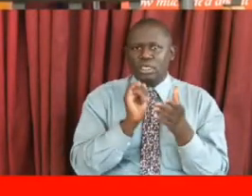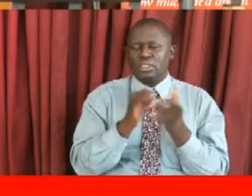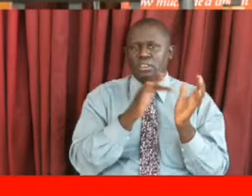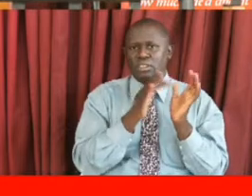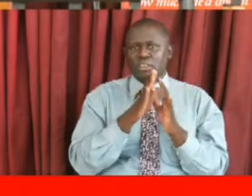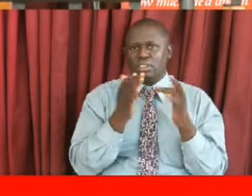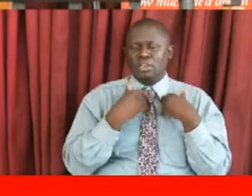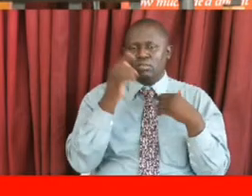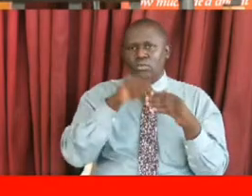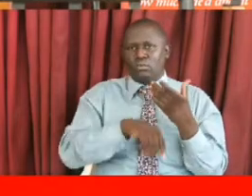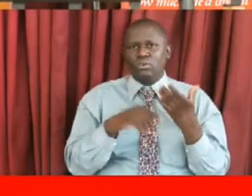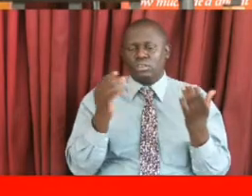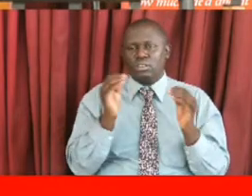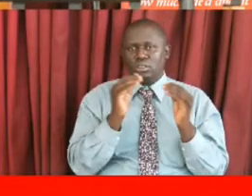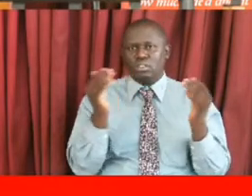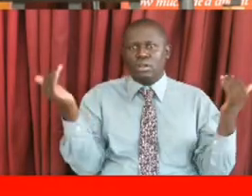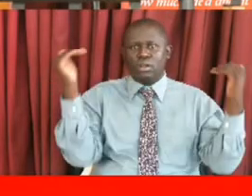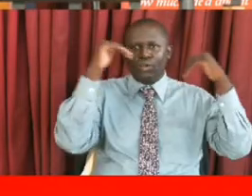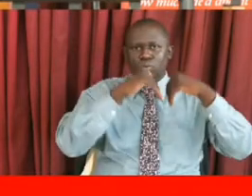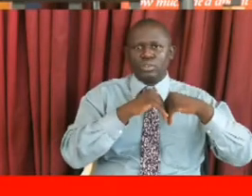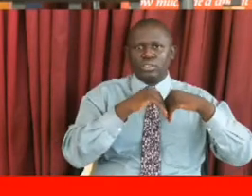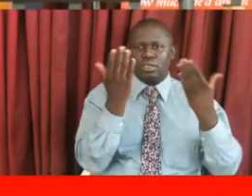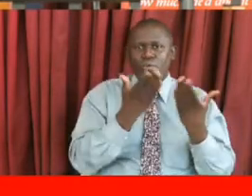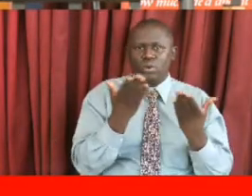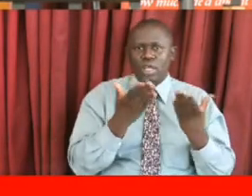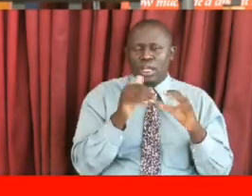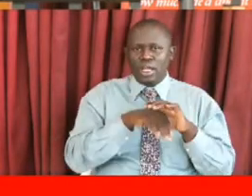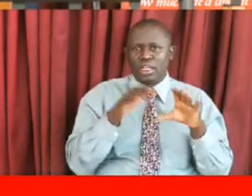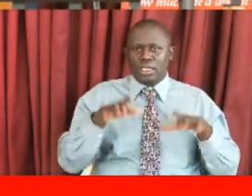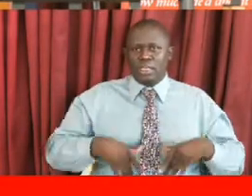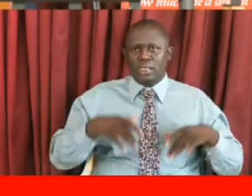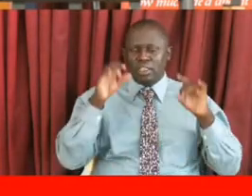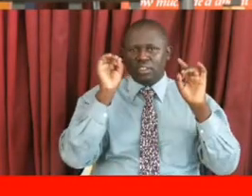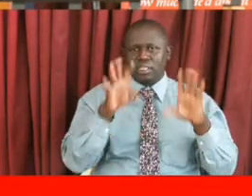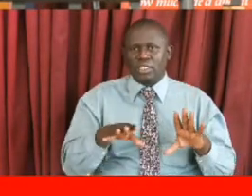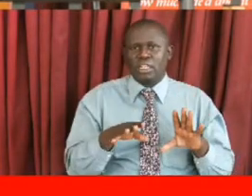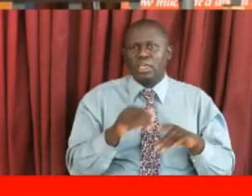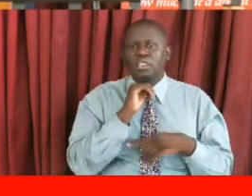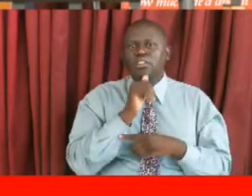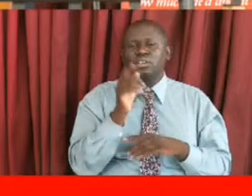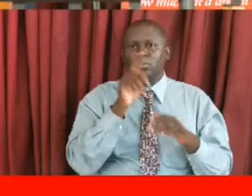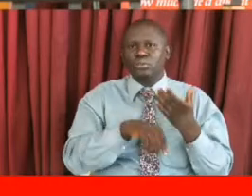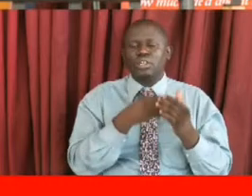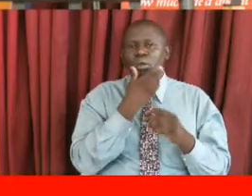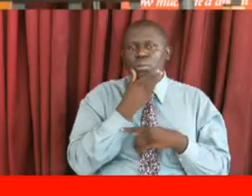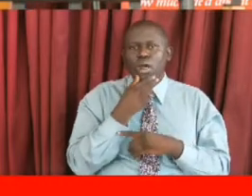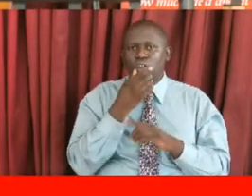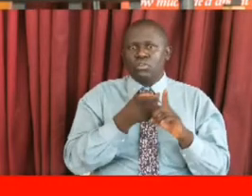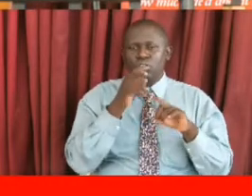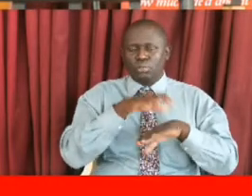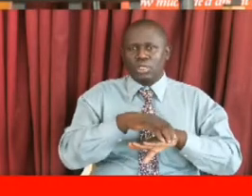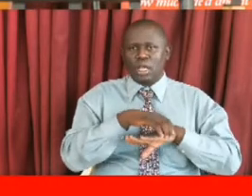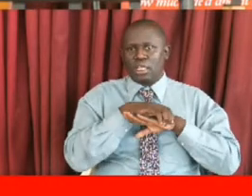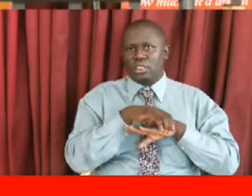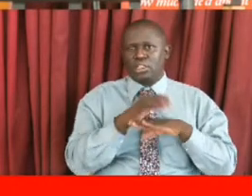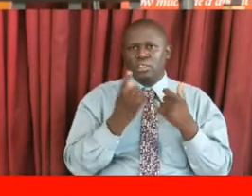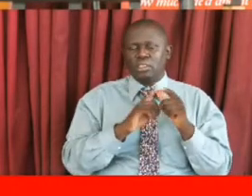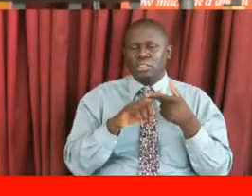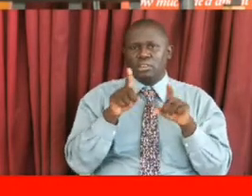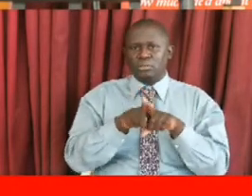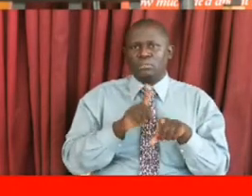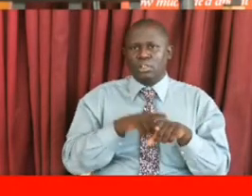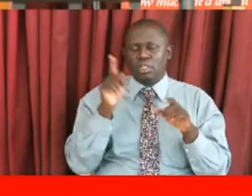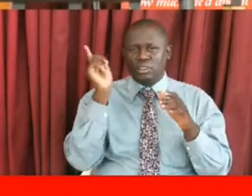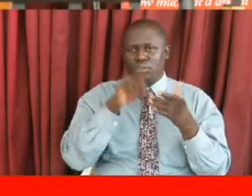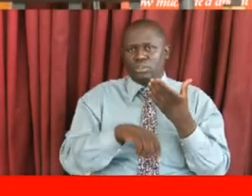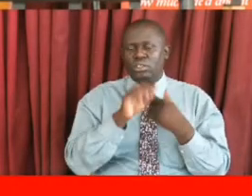over such things no he isn't a man from the earth as the Messengers to the